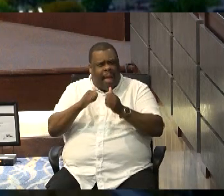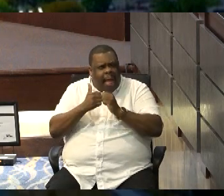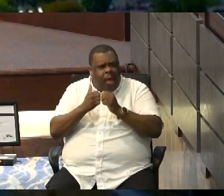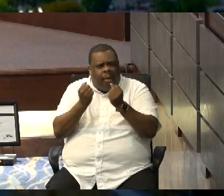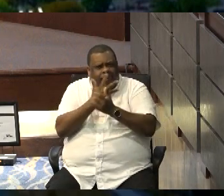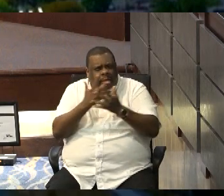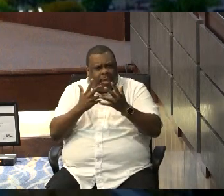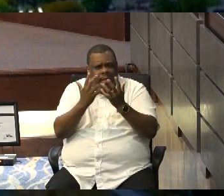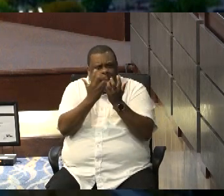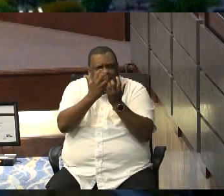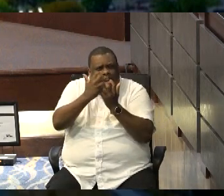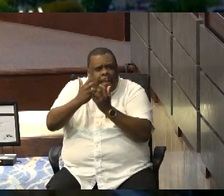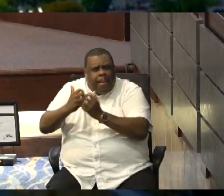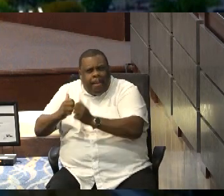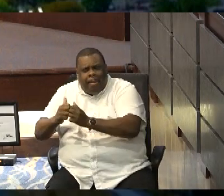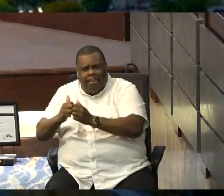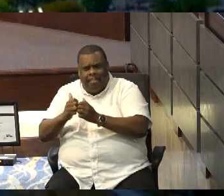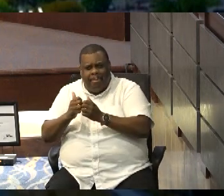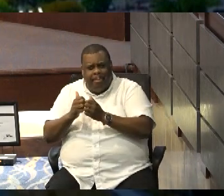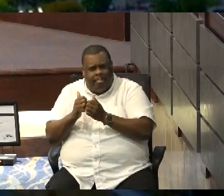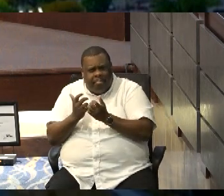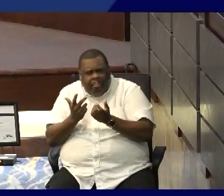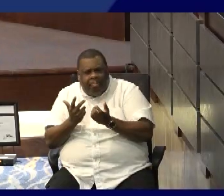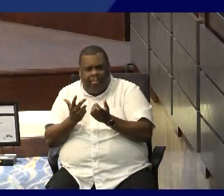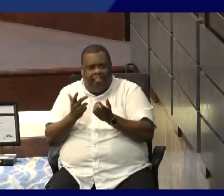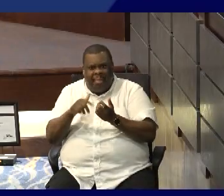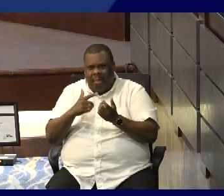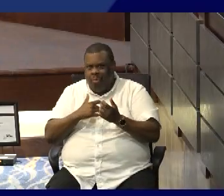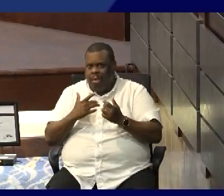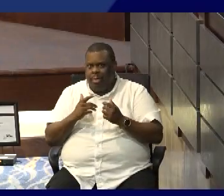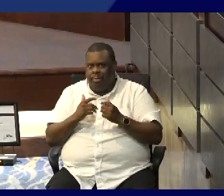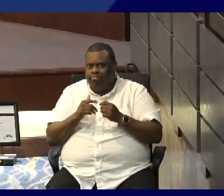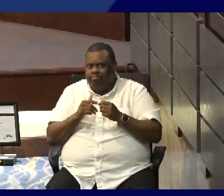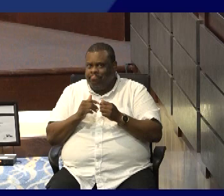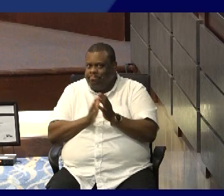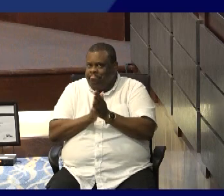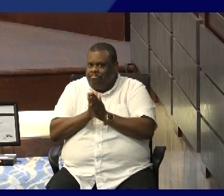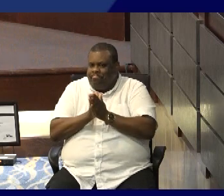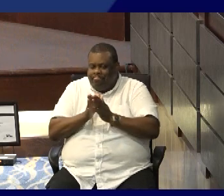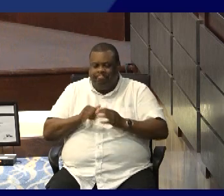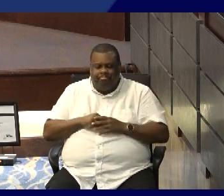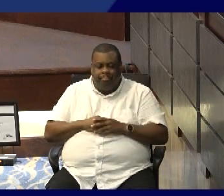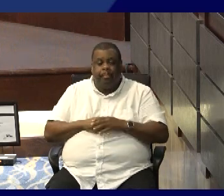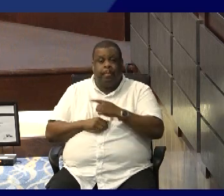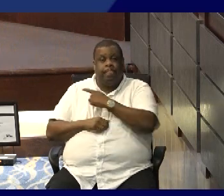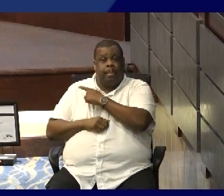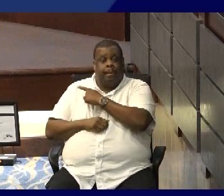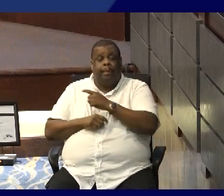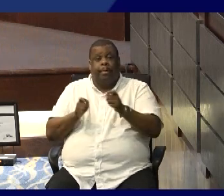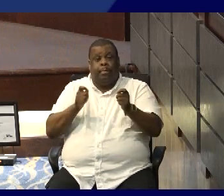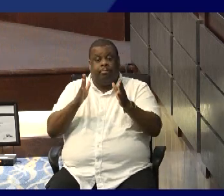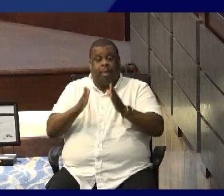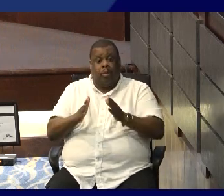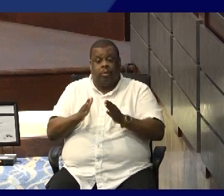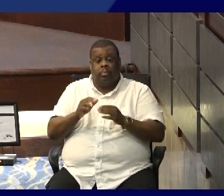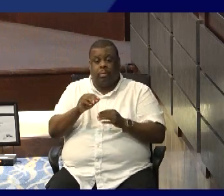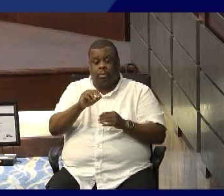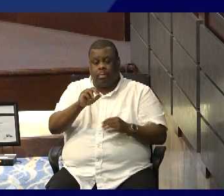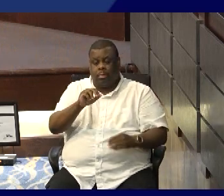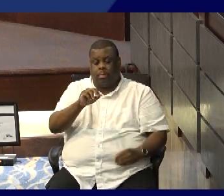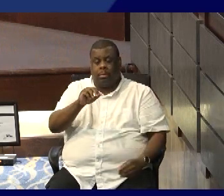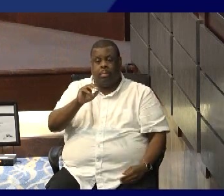big puzzle might fit together. I do want to welcome Assistant City Manager Lisa Blackman to the table, as well